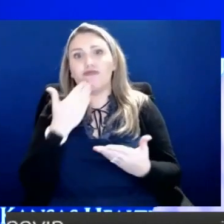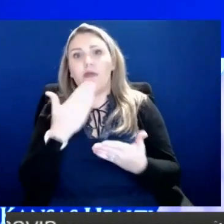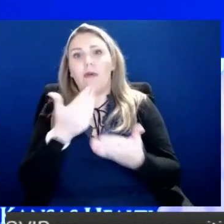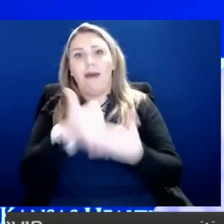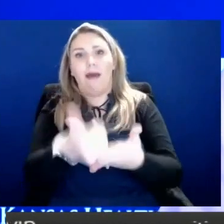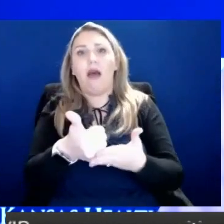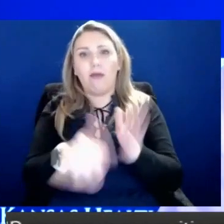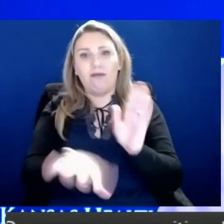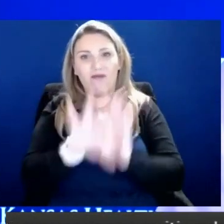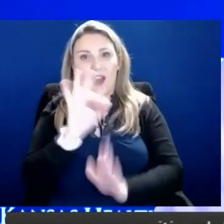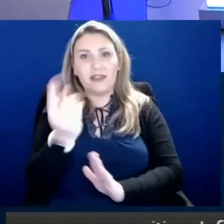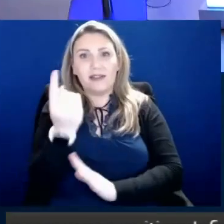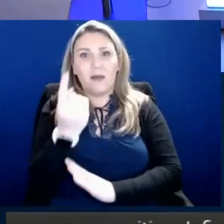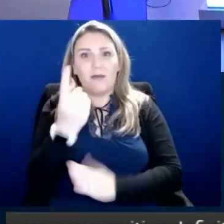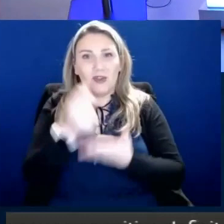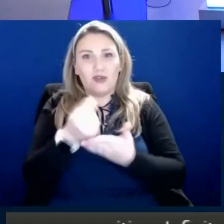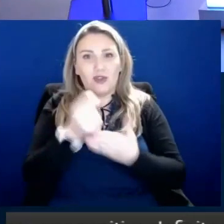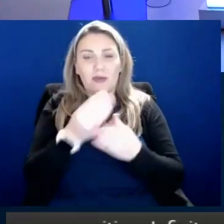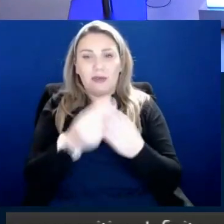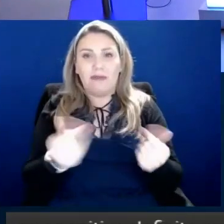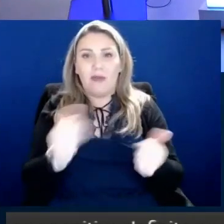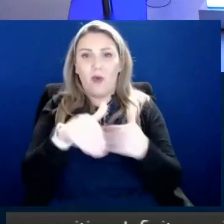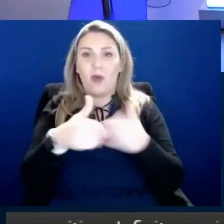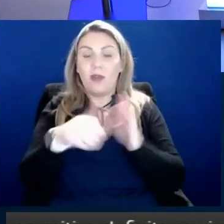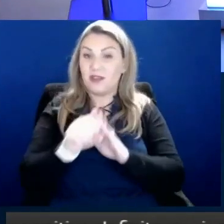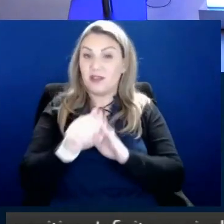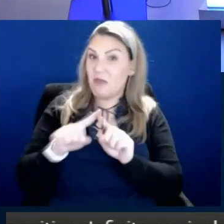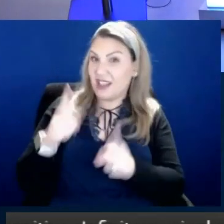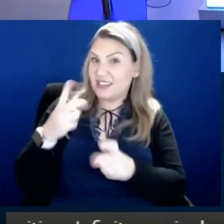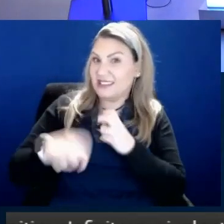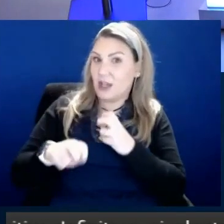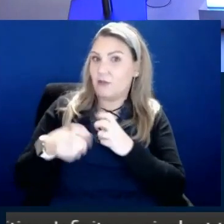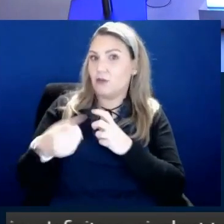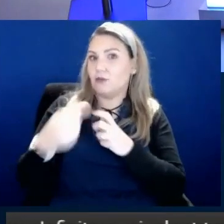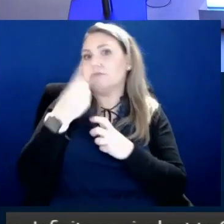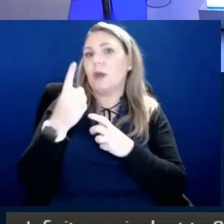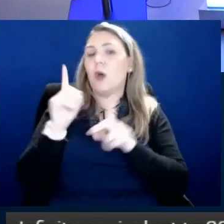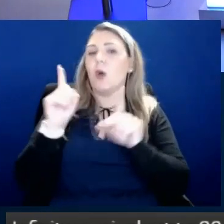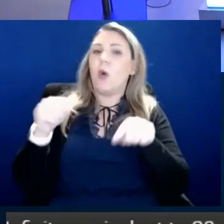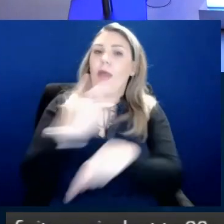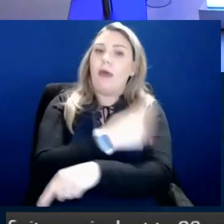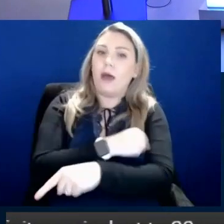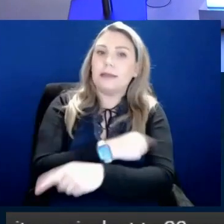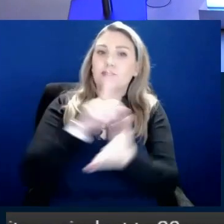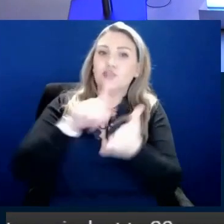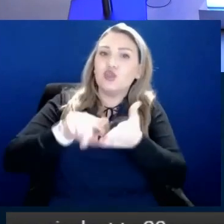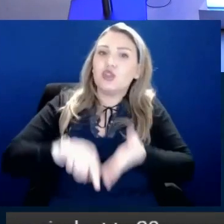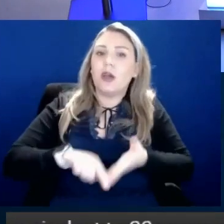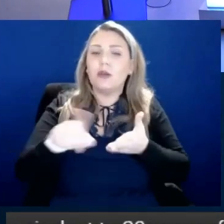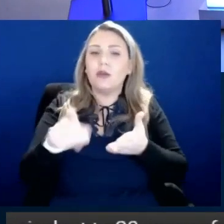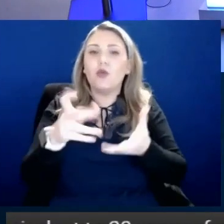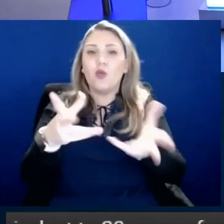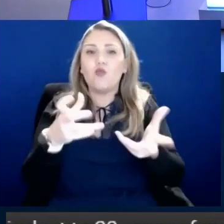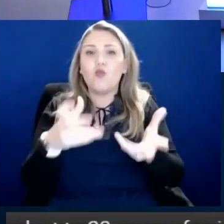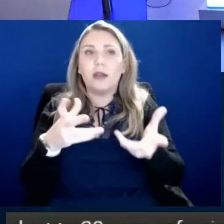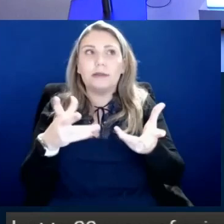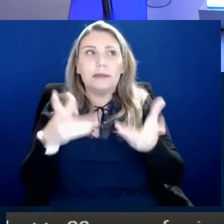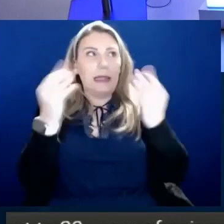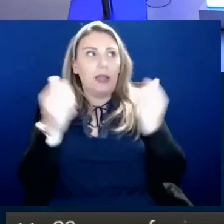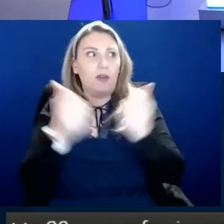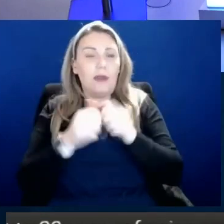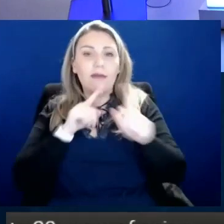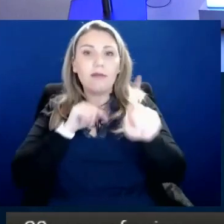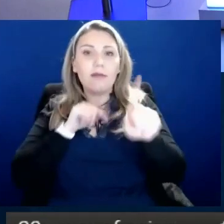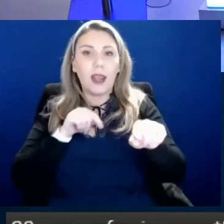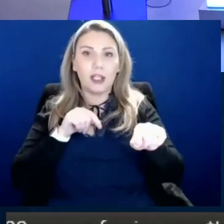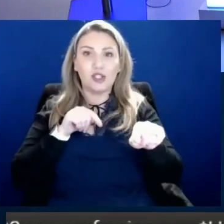relieve all of those symptoms. But Doc Hawk, it's tough because you tell people to go to the hospital, get checked out, and you want to walk away with an answer of some sort. And this is one